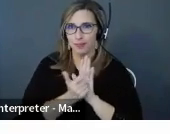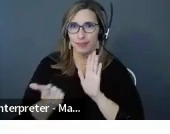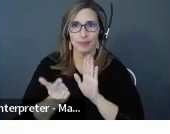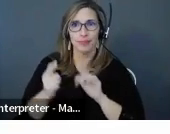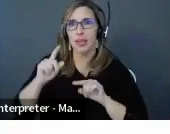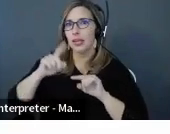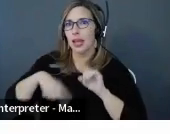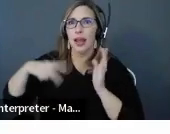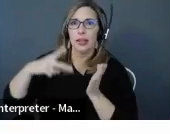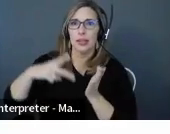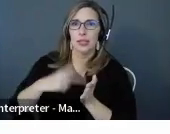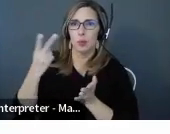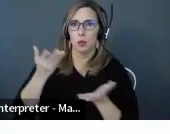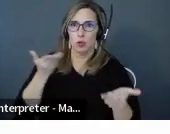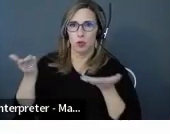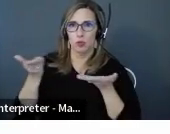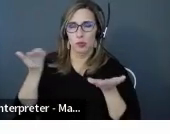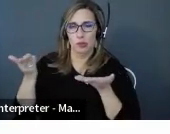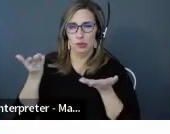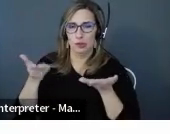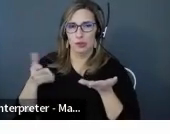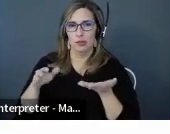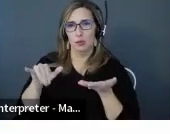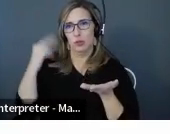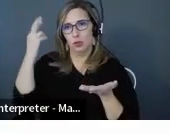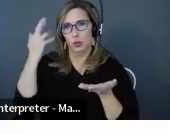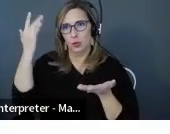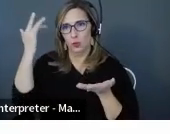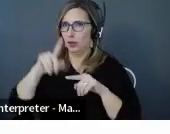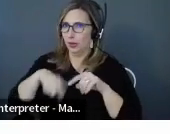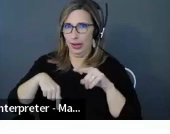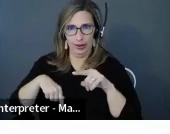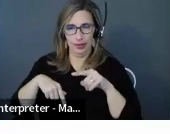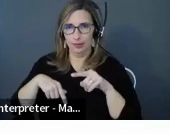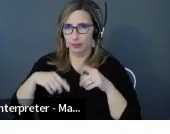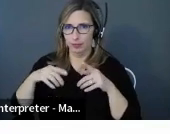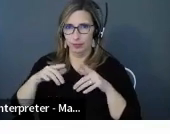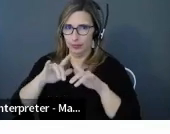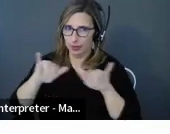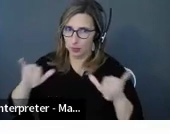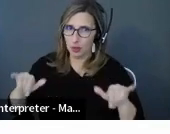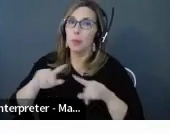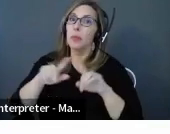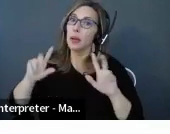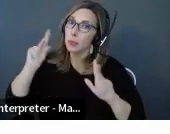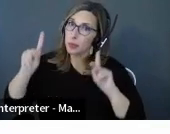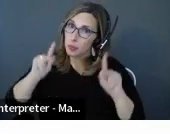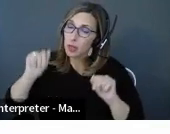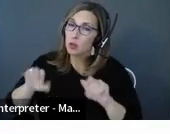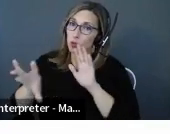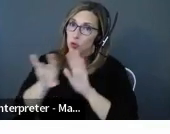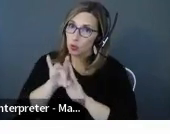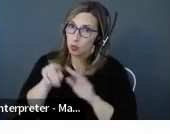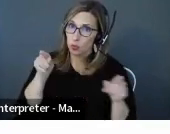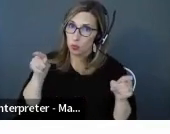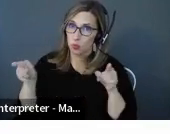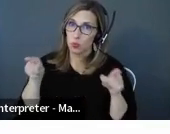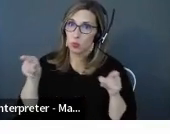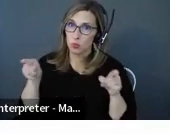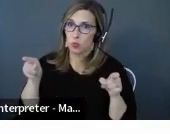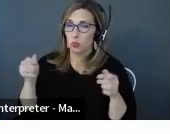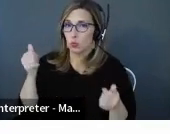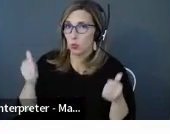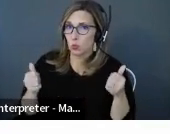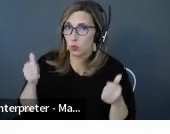so that's why there can't be an overlap. But people have the choice and ability to choose